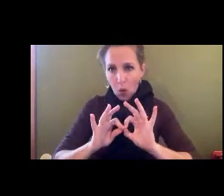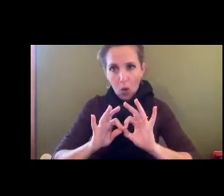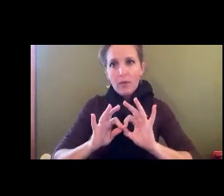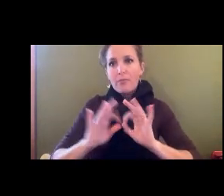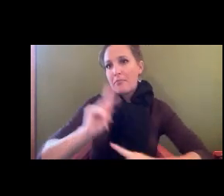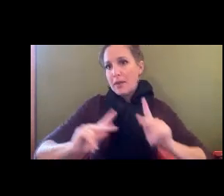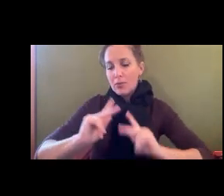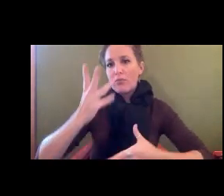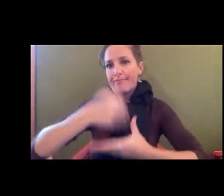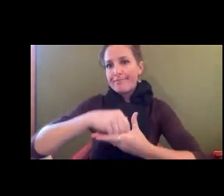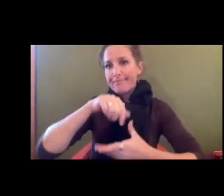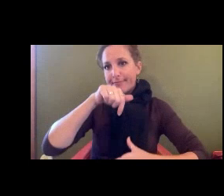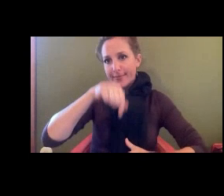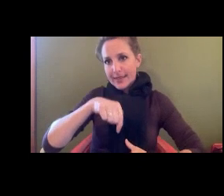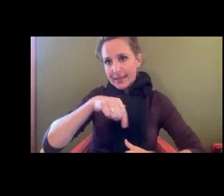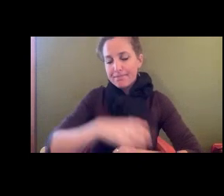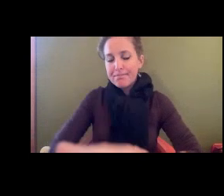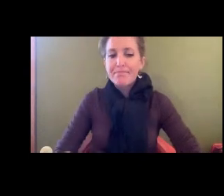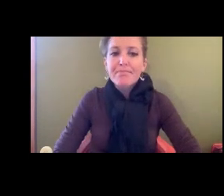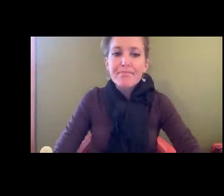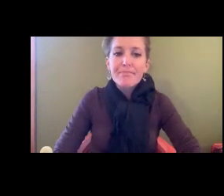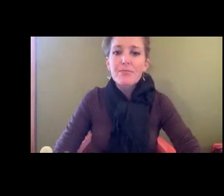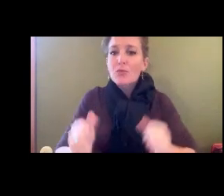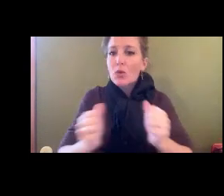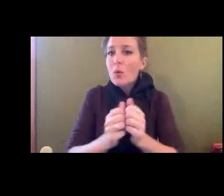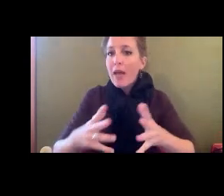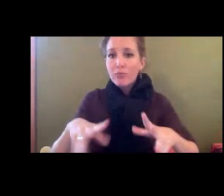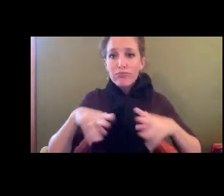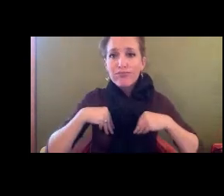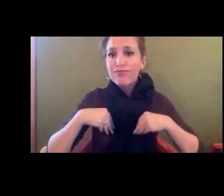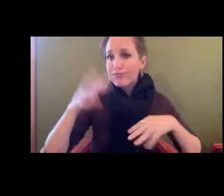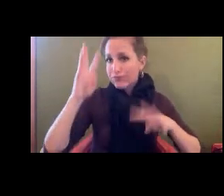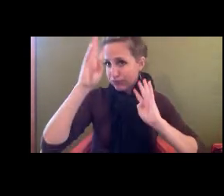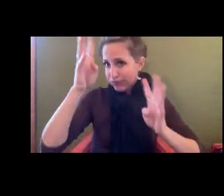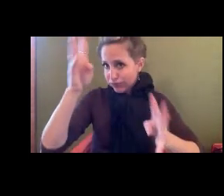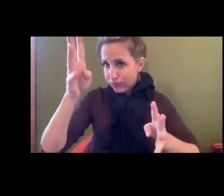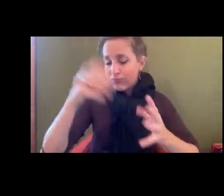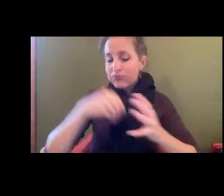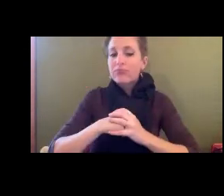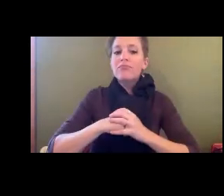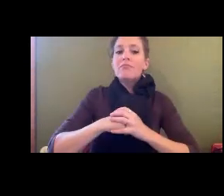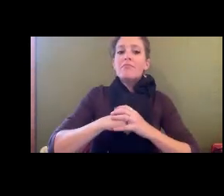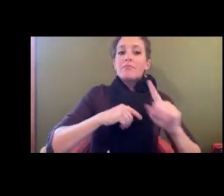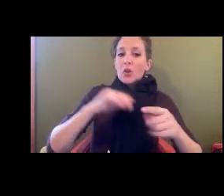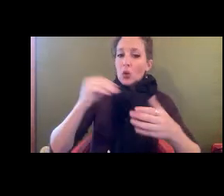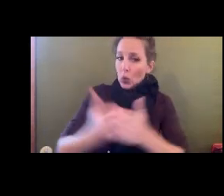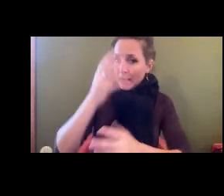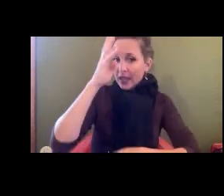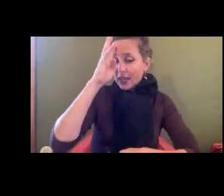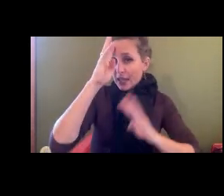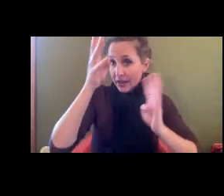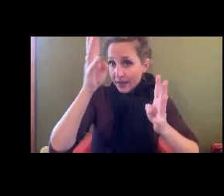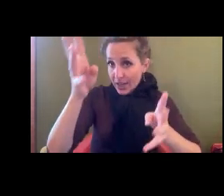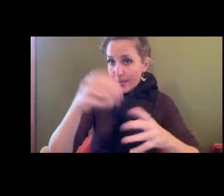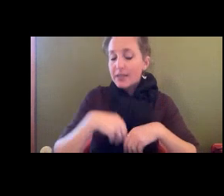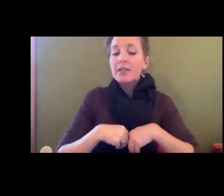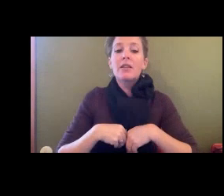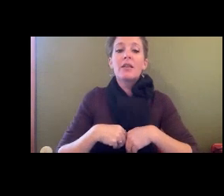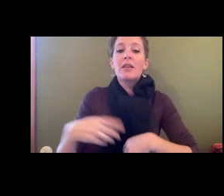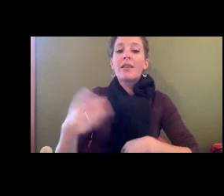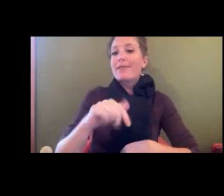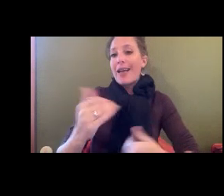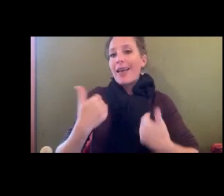arena. Because without the adoption of innovations, without the adoption of new innovations, they have